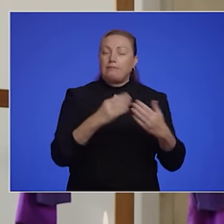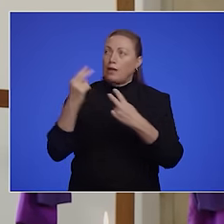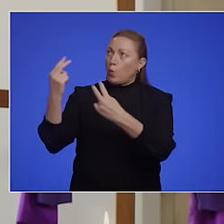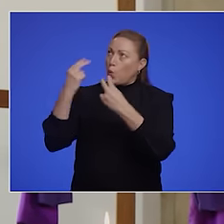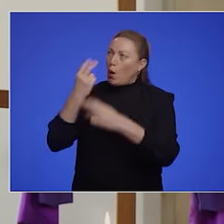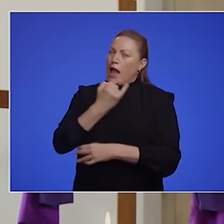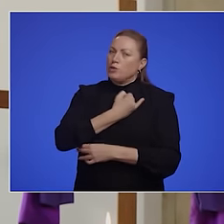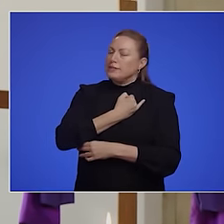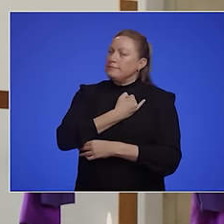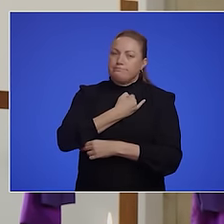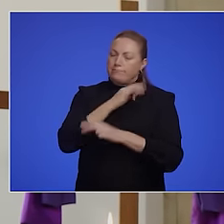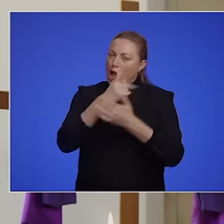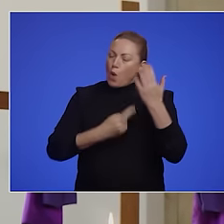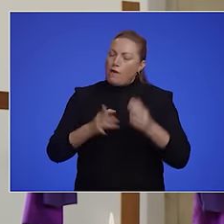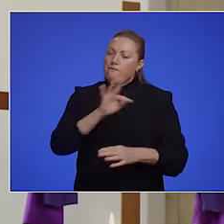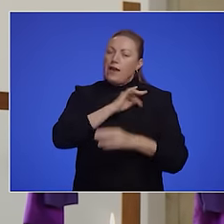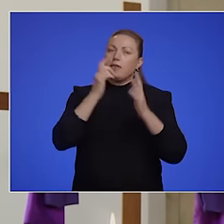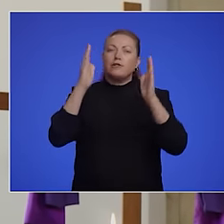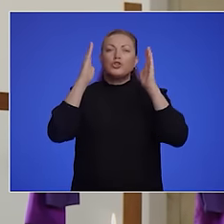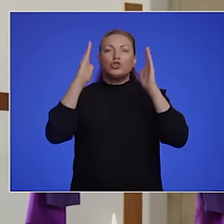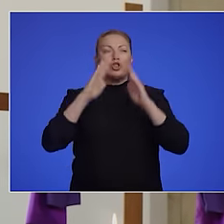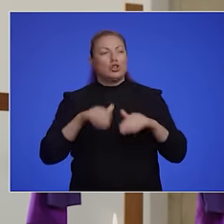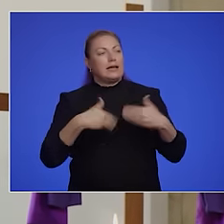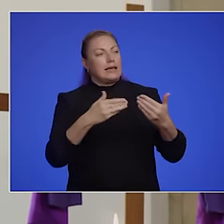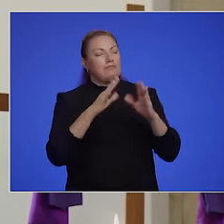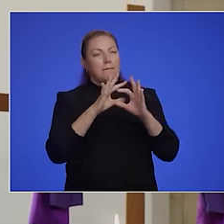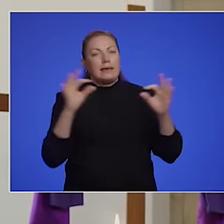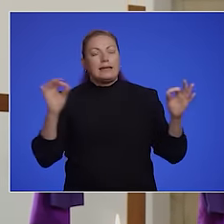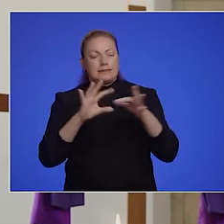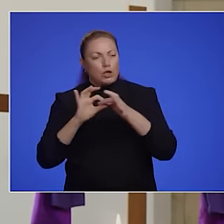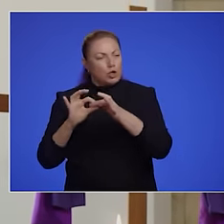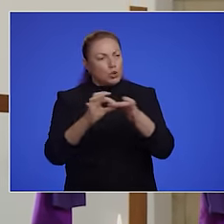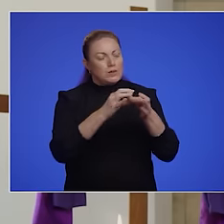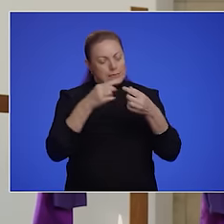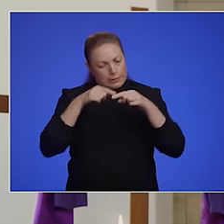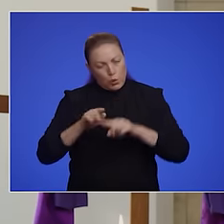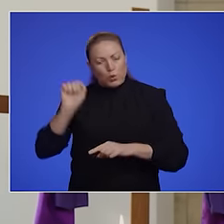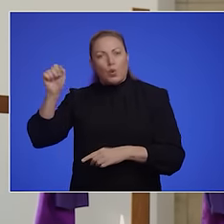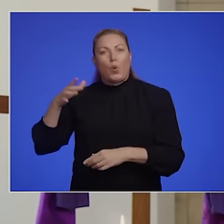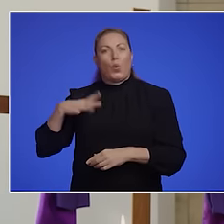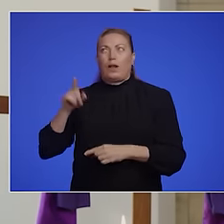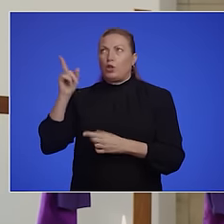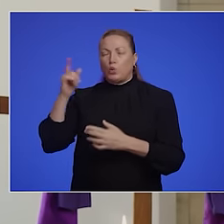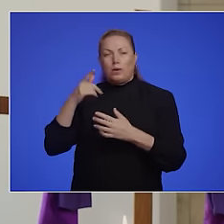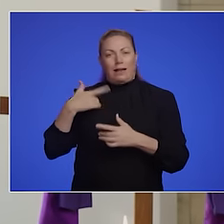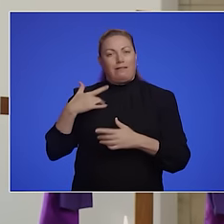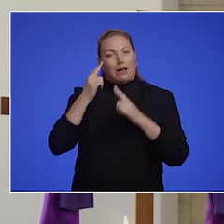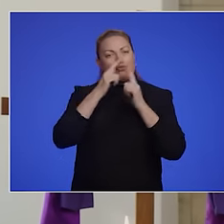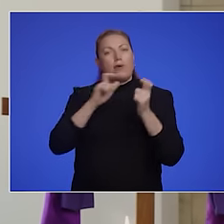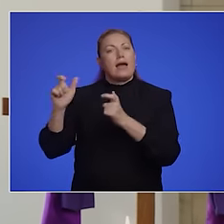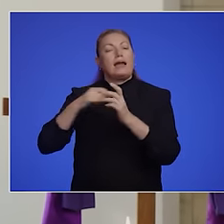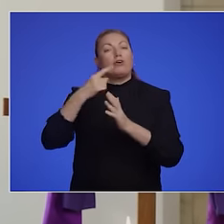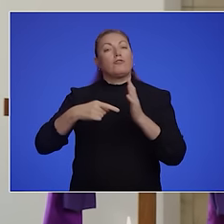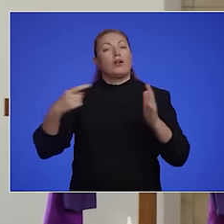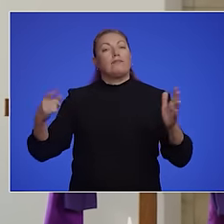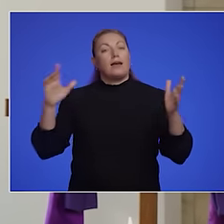faith of your church And graciously grant her peace and unity In accordance with your will Who live and reign forever and ever Amen